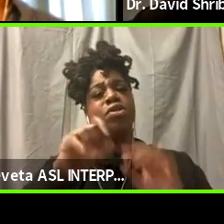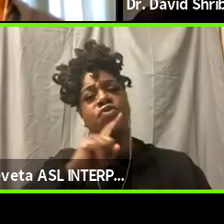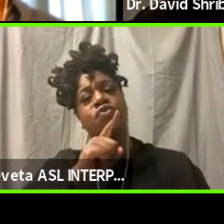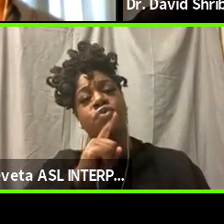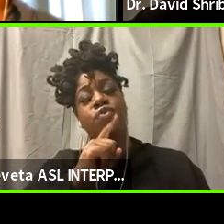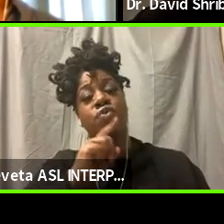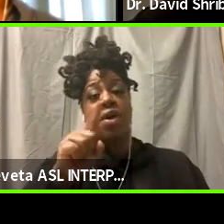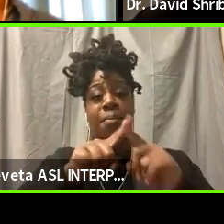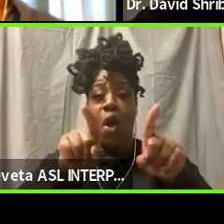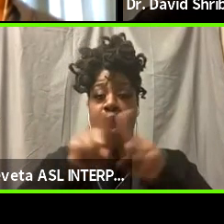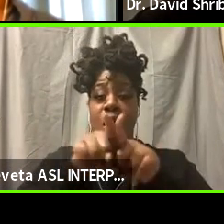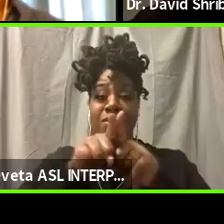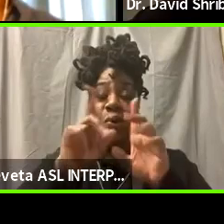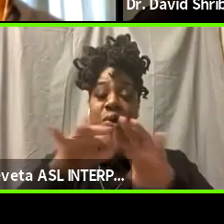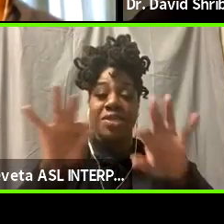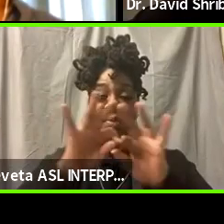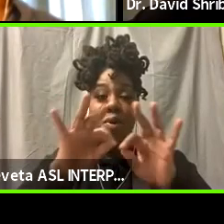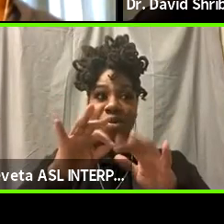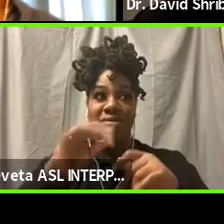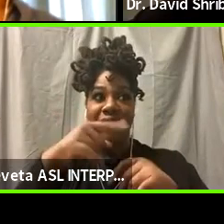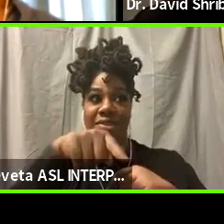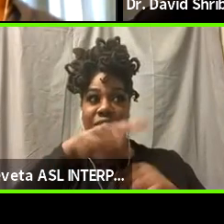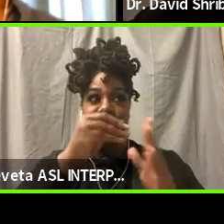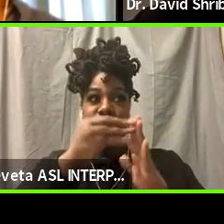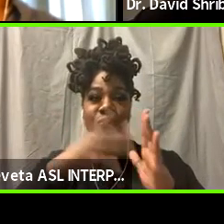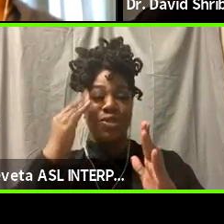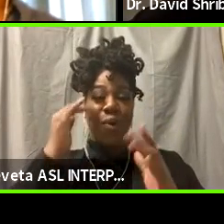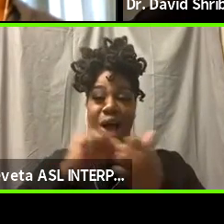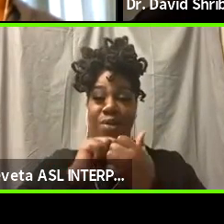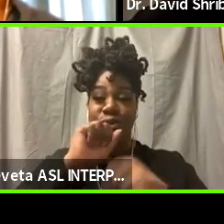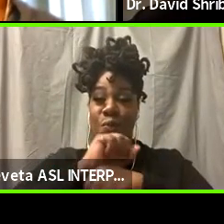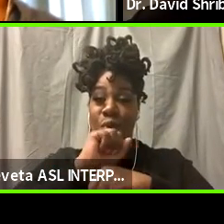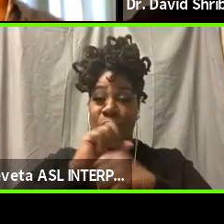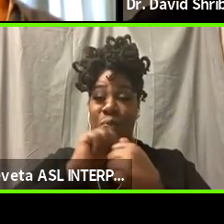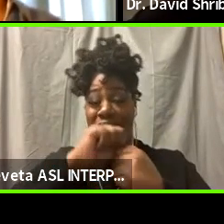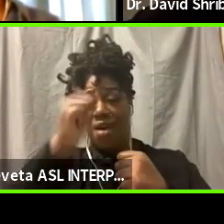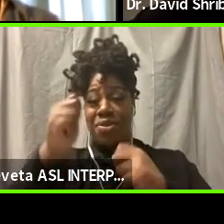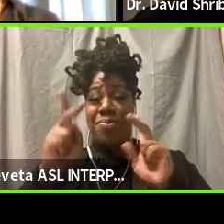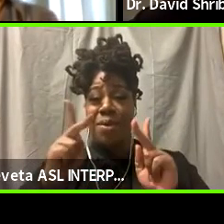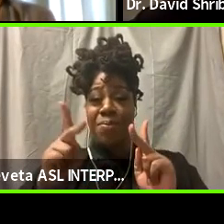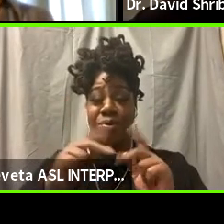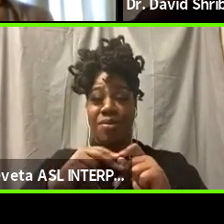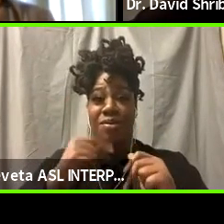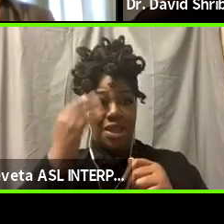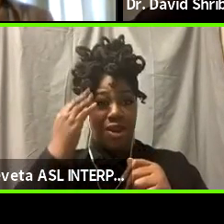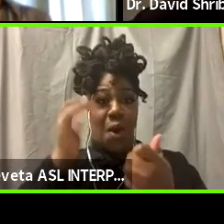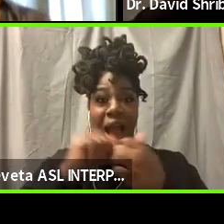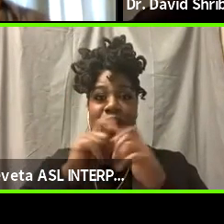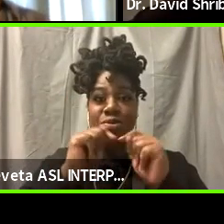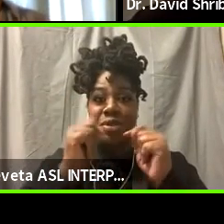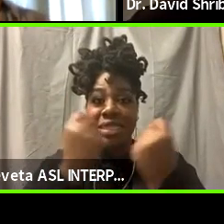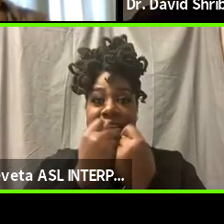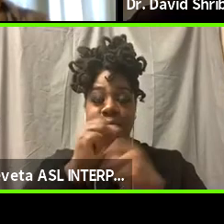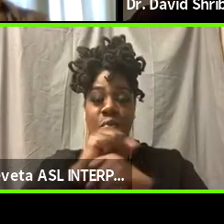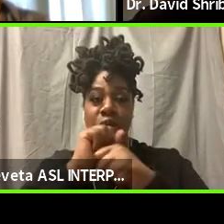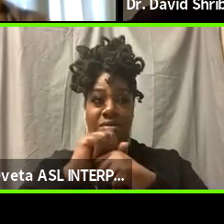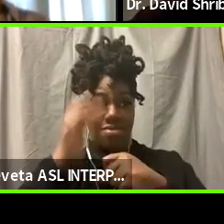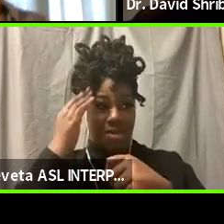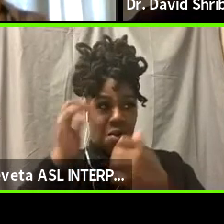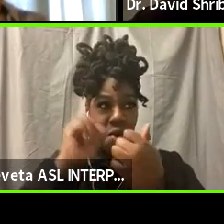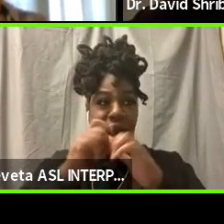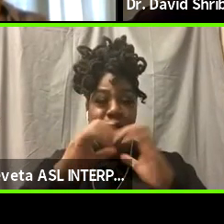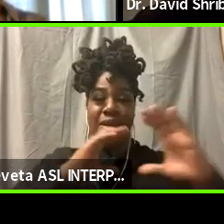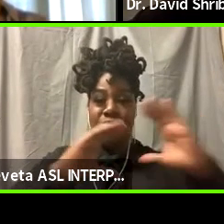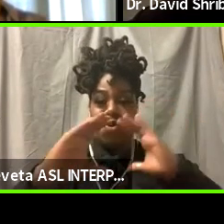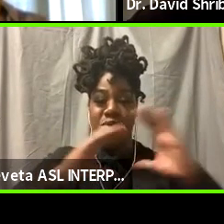work together with others, that they can do teamwork activities and communicate well and regulate their